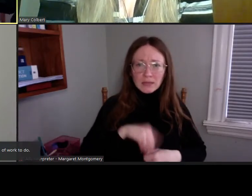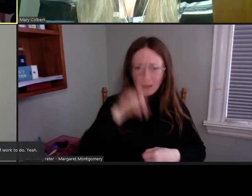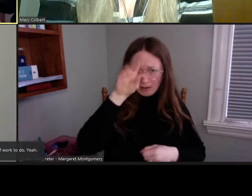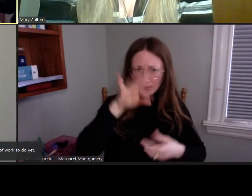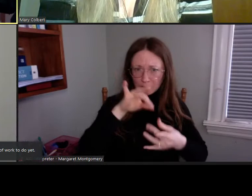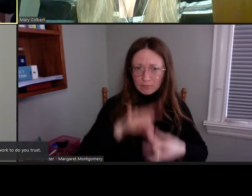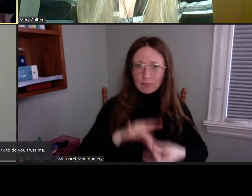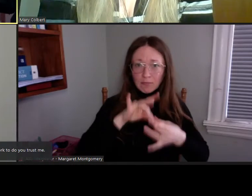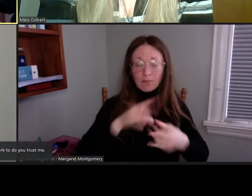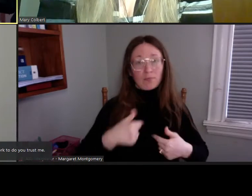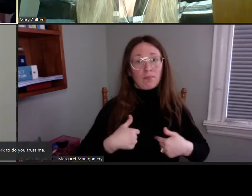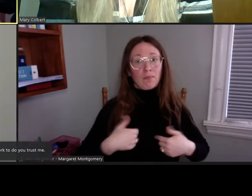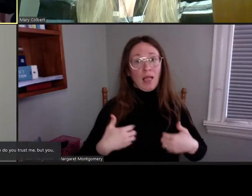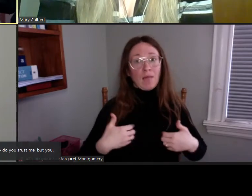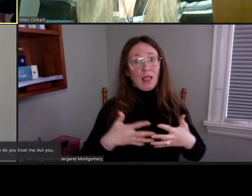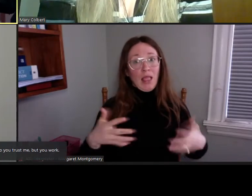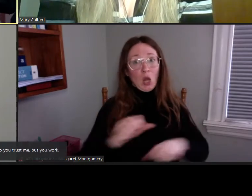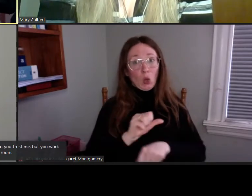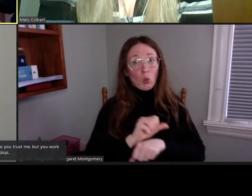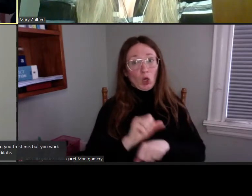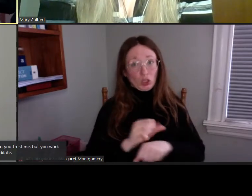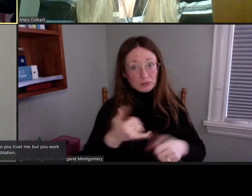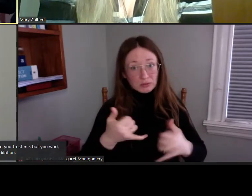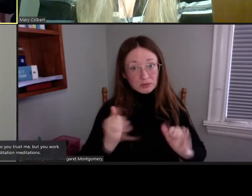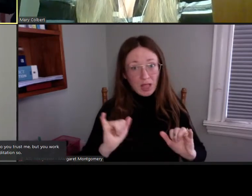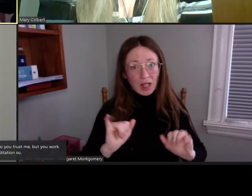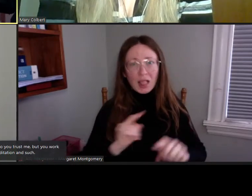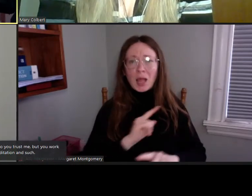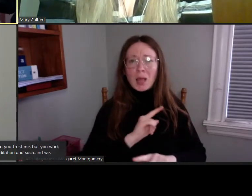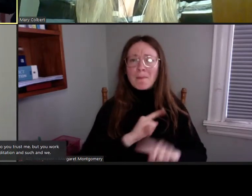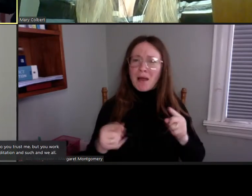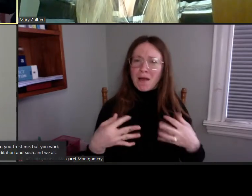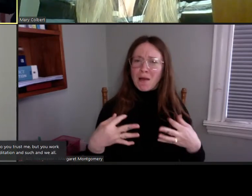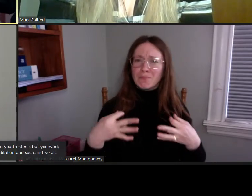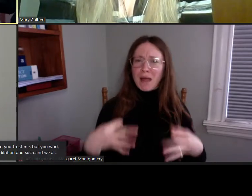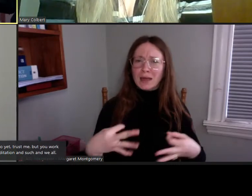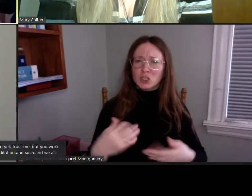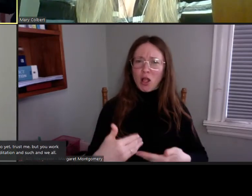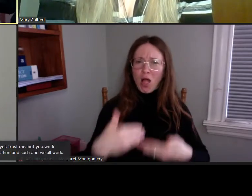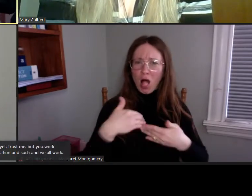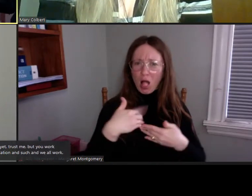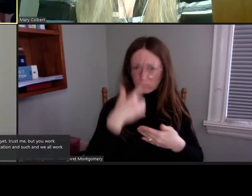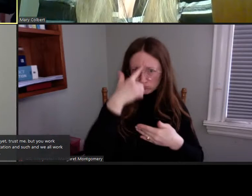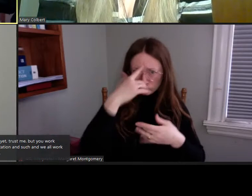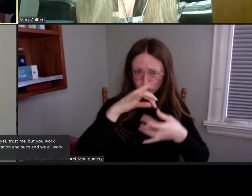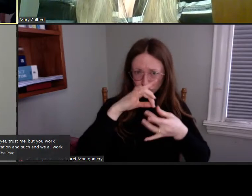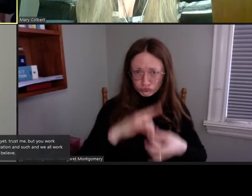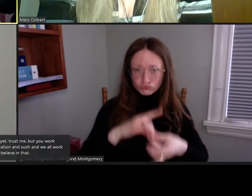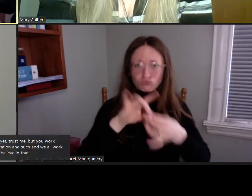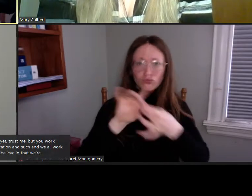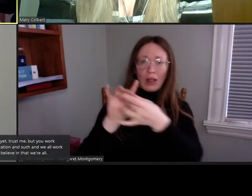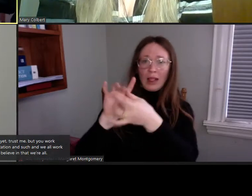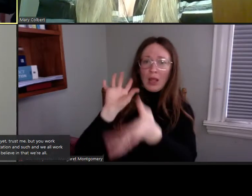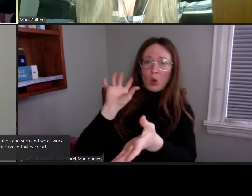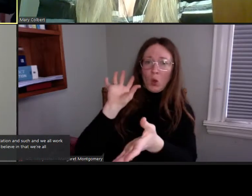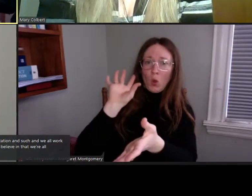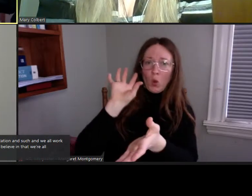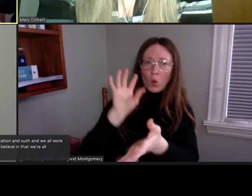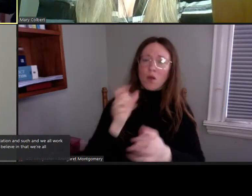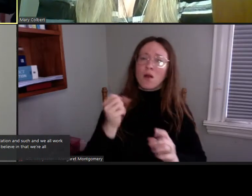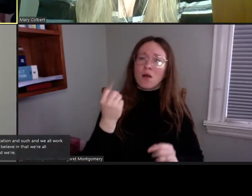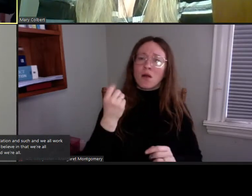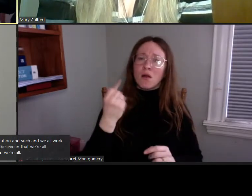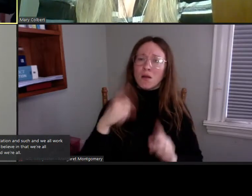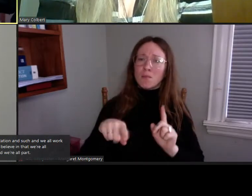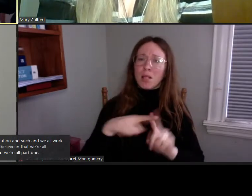yet, trust me. But you work through meditation and such, and we all work towards and believe in that we're all connected and we're